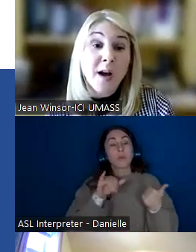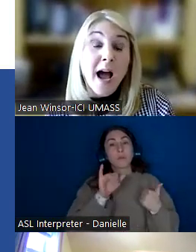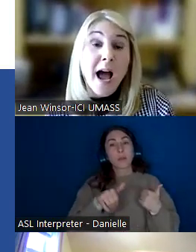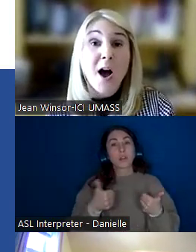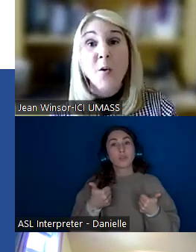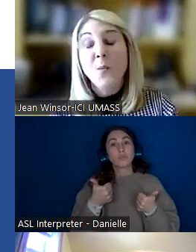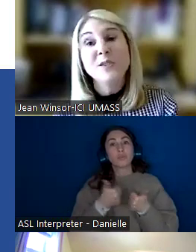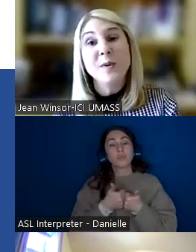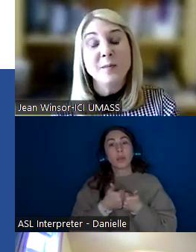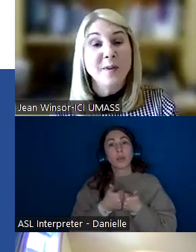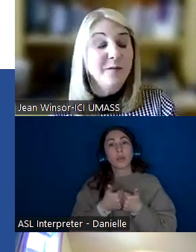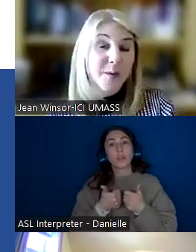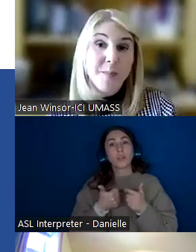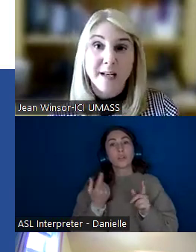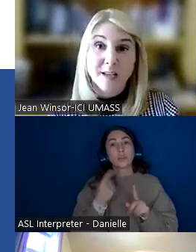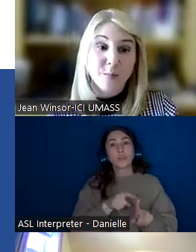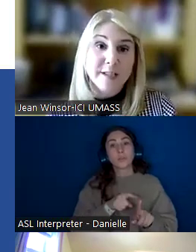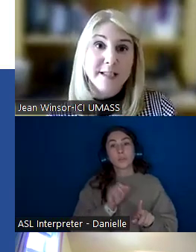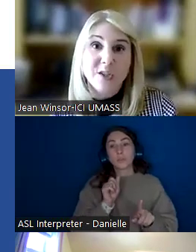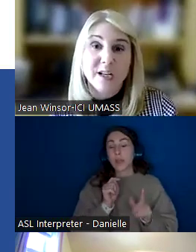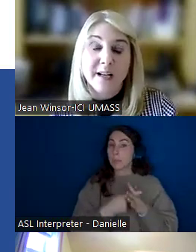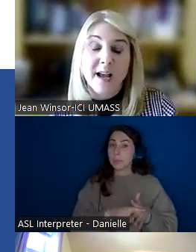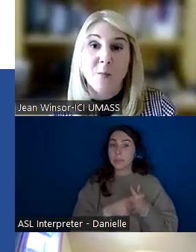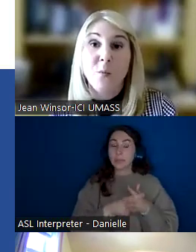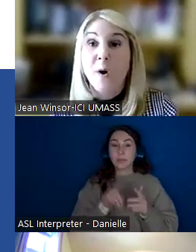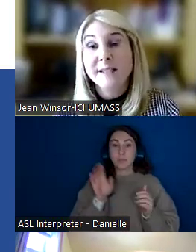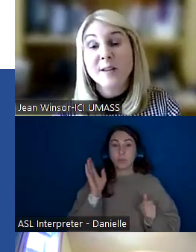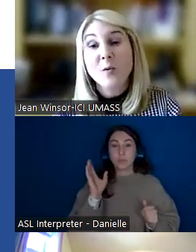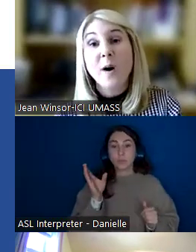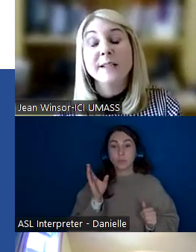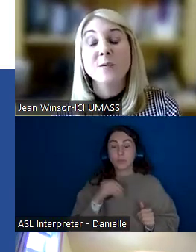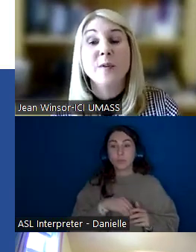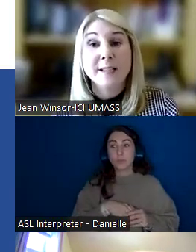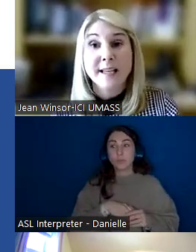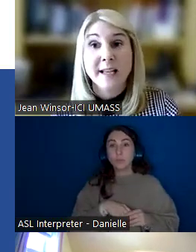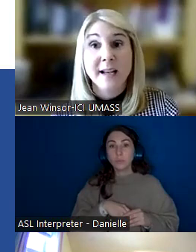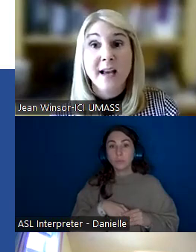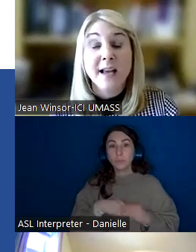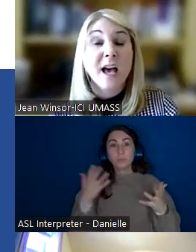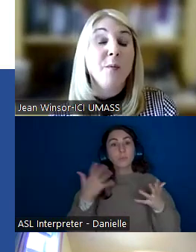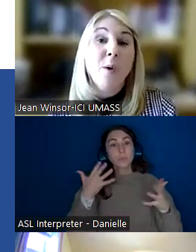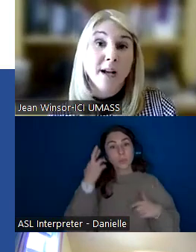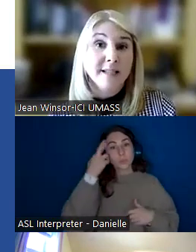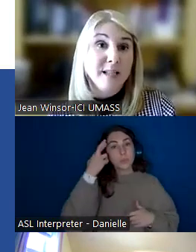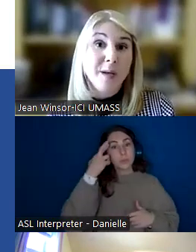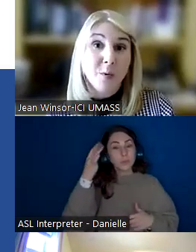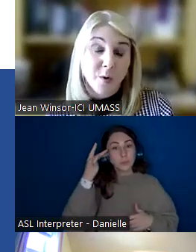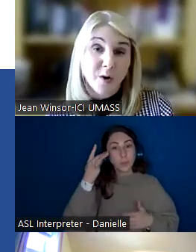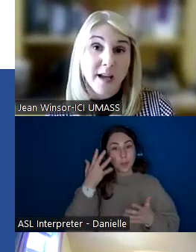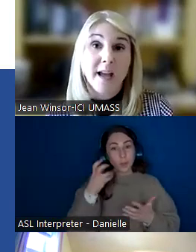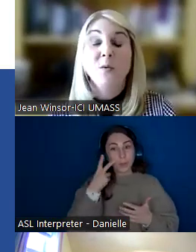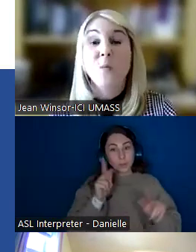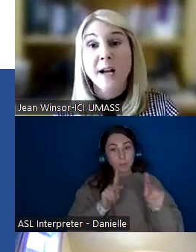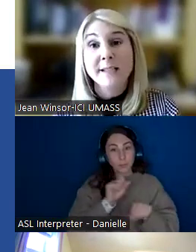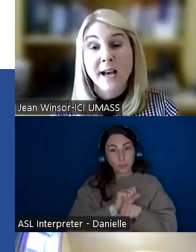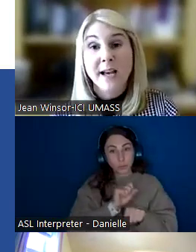to the very beginning of the presentation, what is the reason that we want to see people